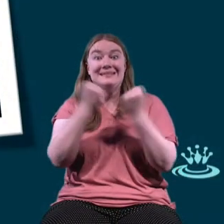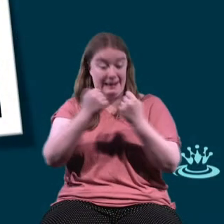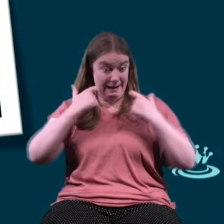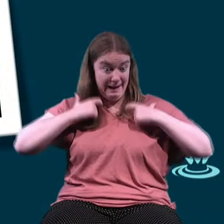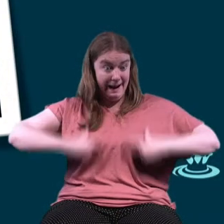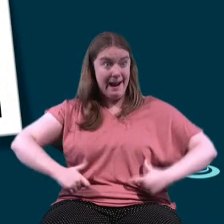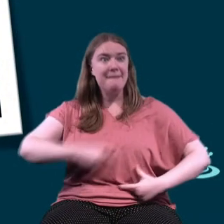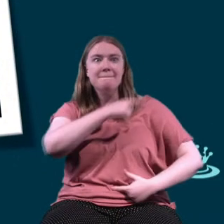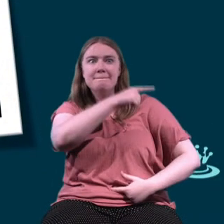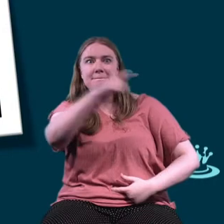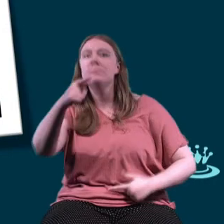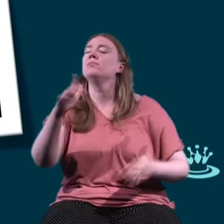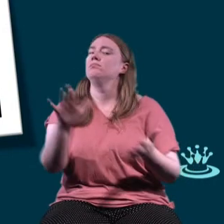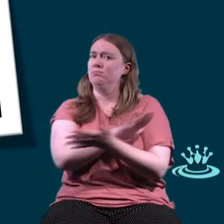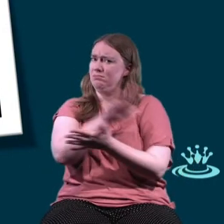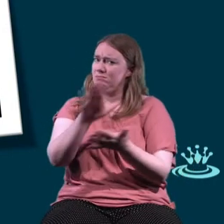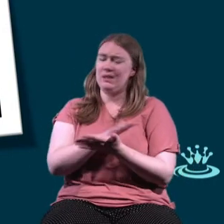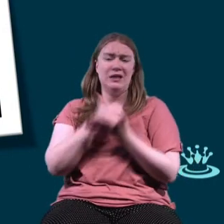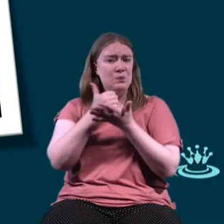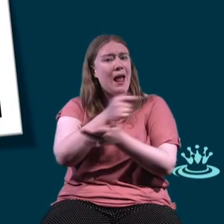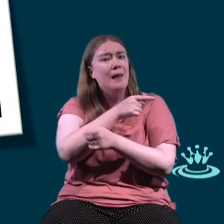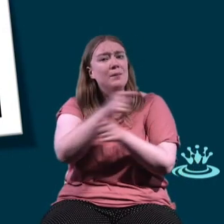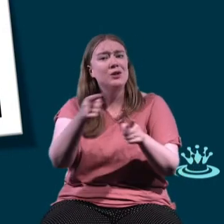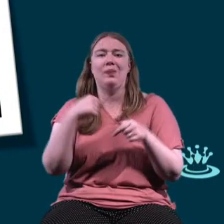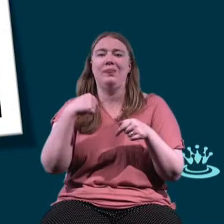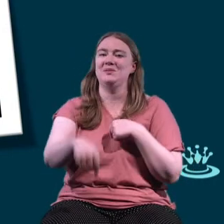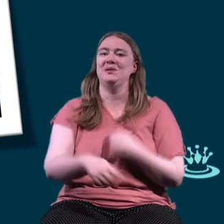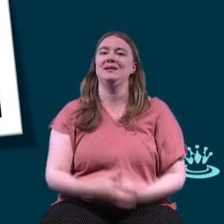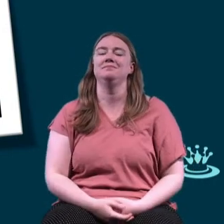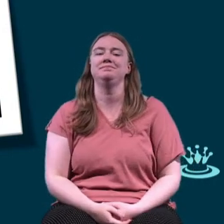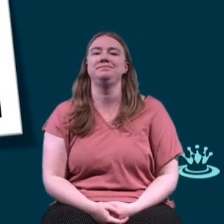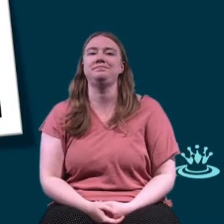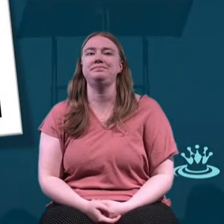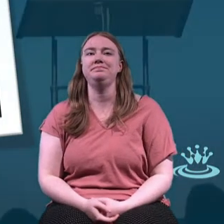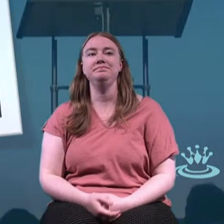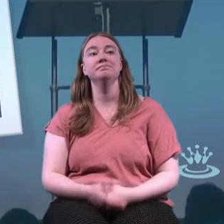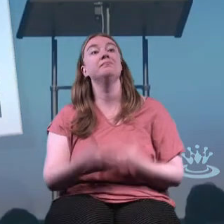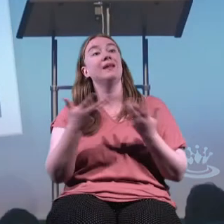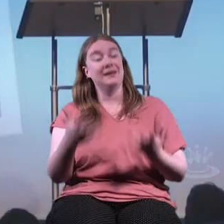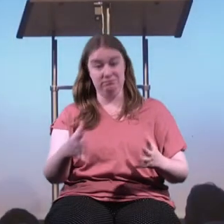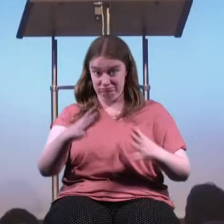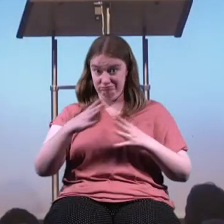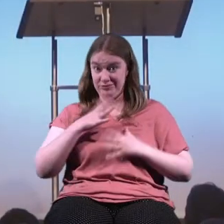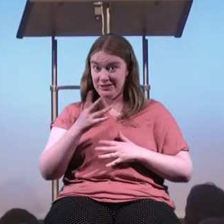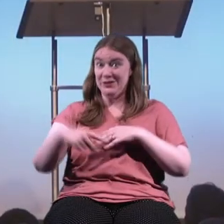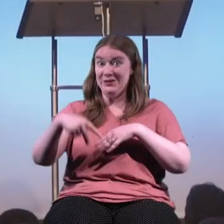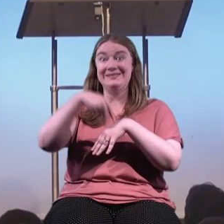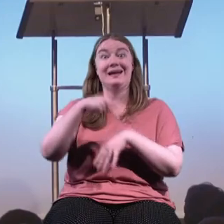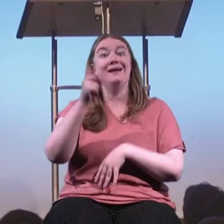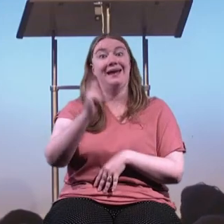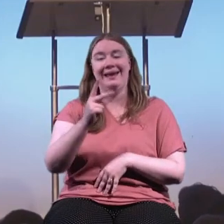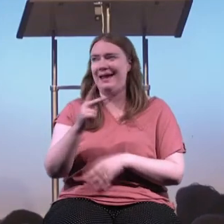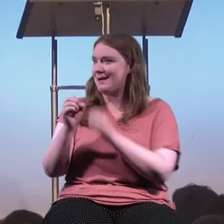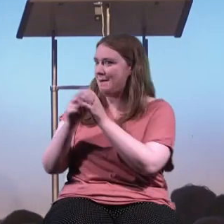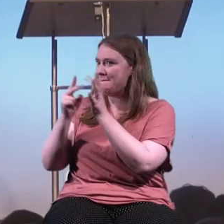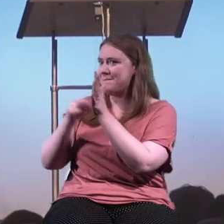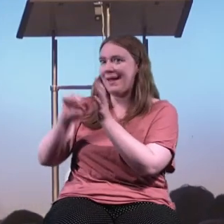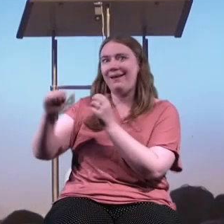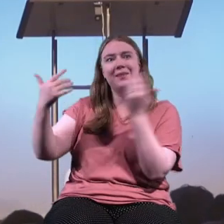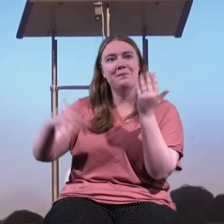would be delighted to help you this week. Well, we're going to stand again, and Ben and the band are going to lead us in another